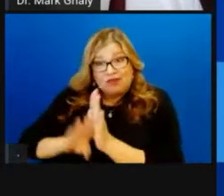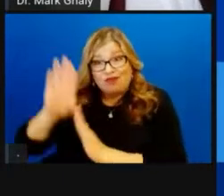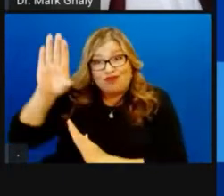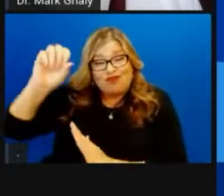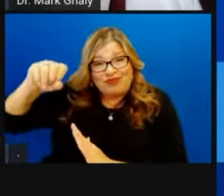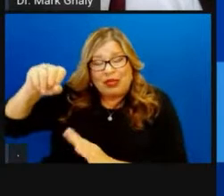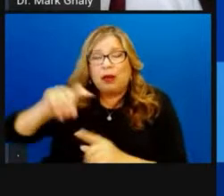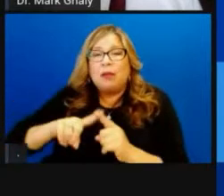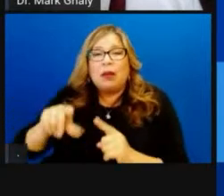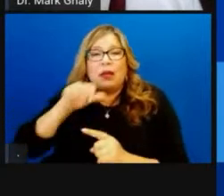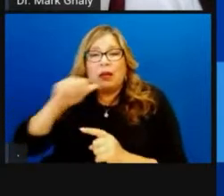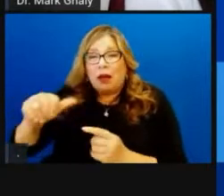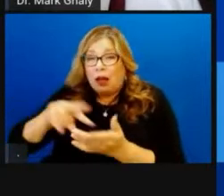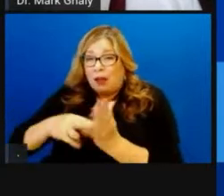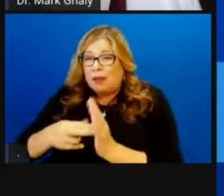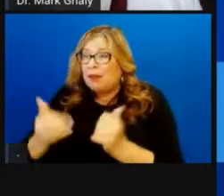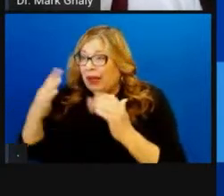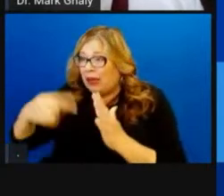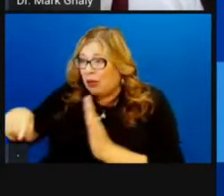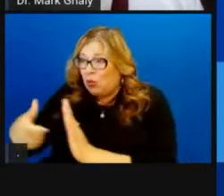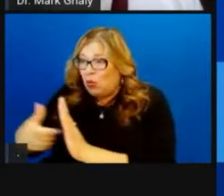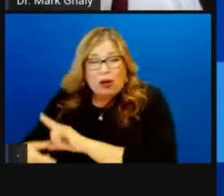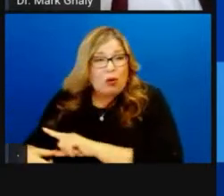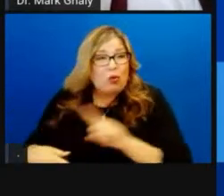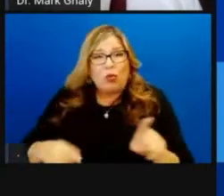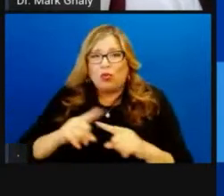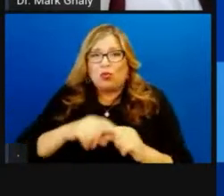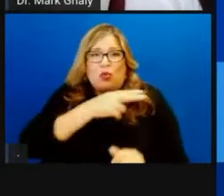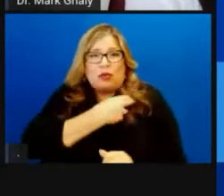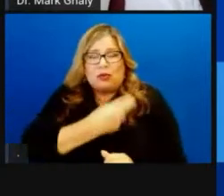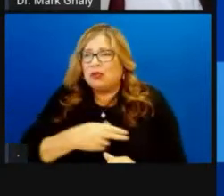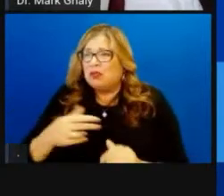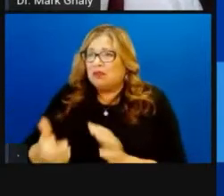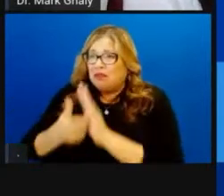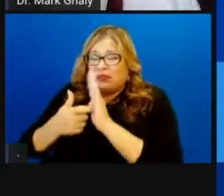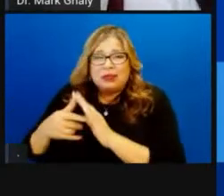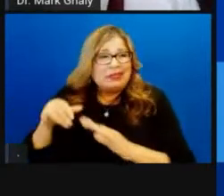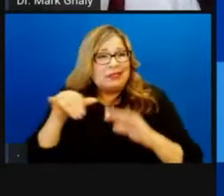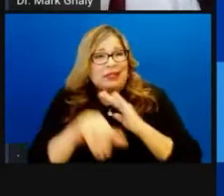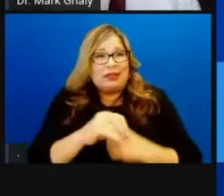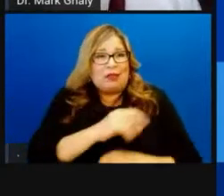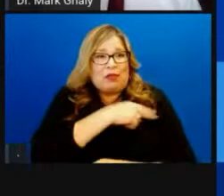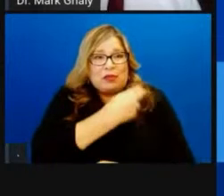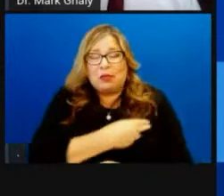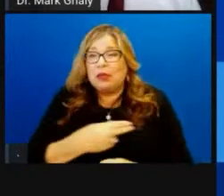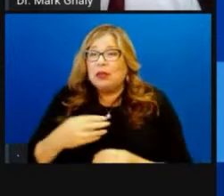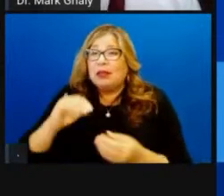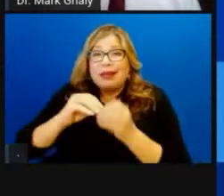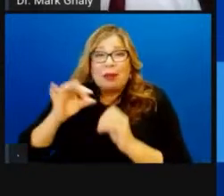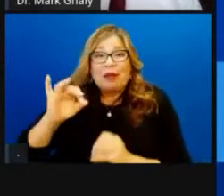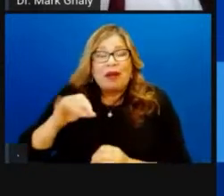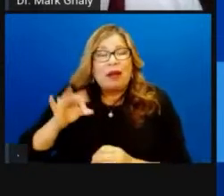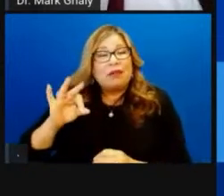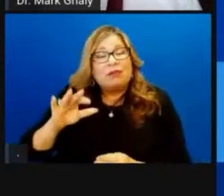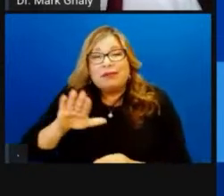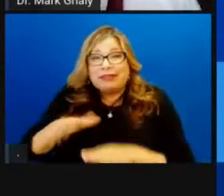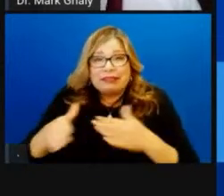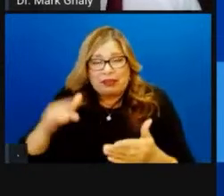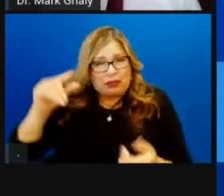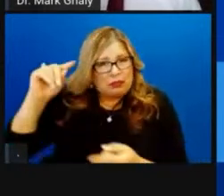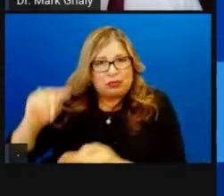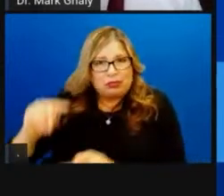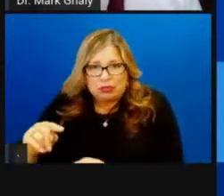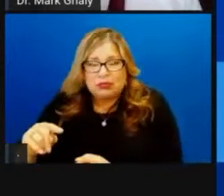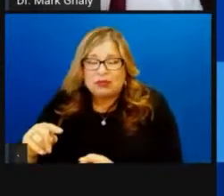many hospitalizations, as many ICU admissions, as in many deaths as prior strains of the virus. That is